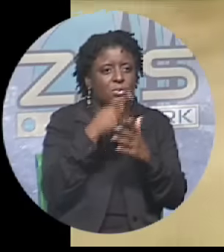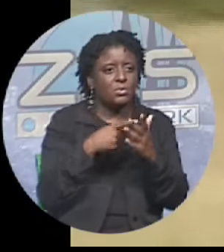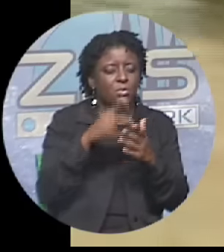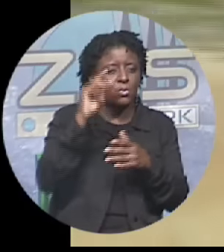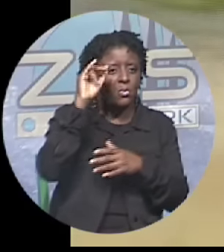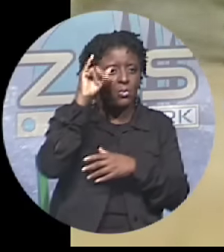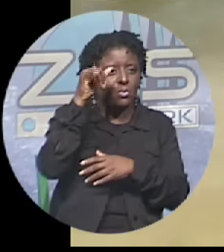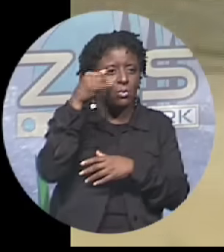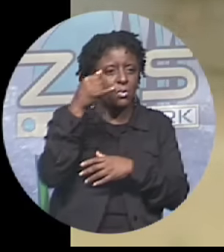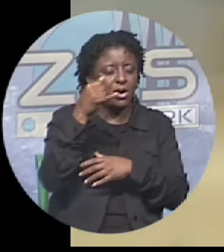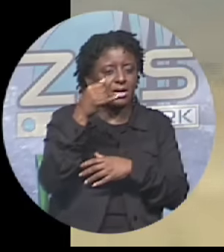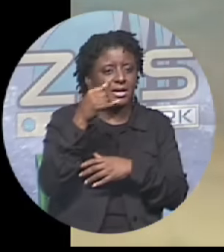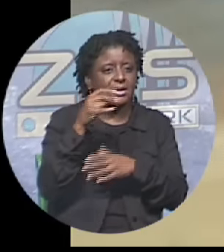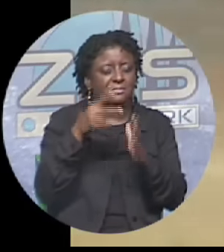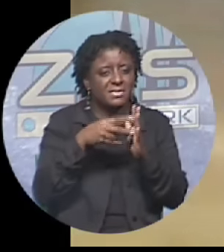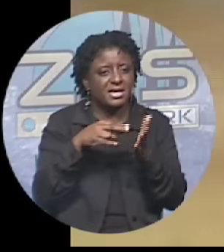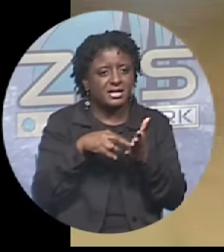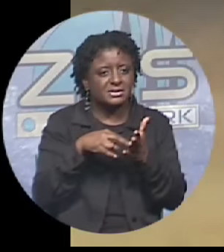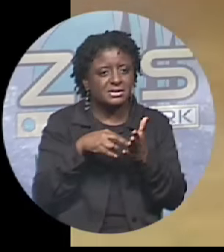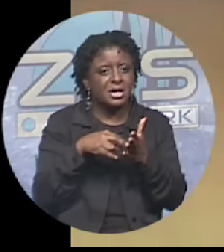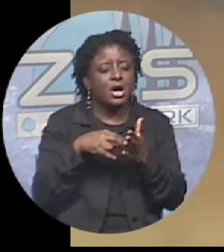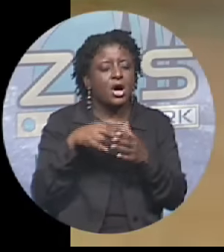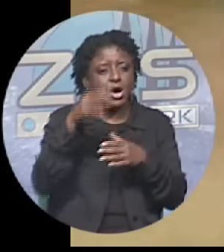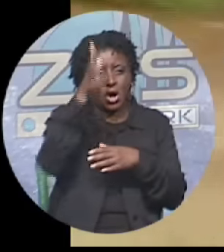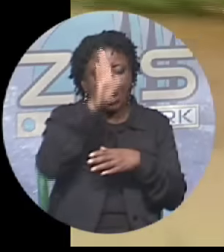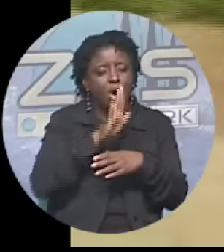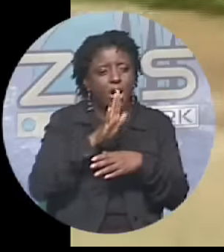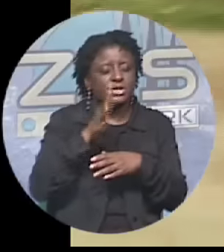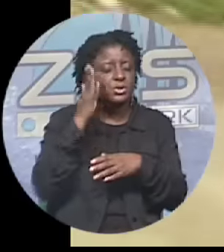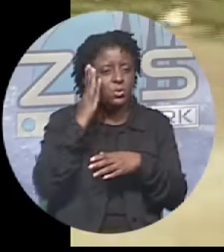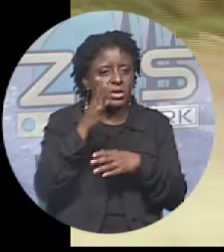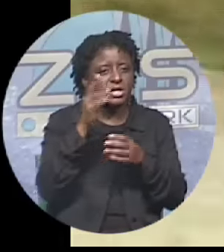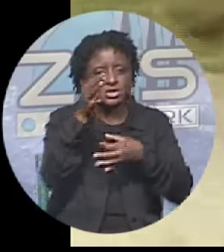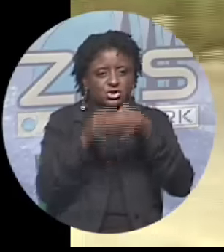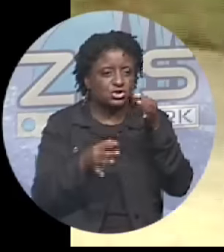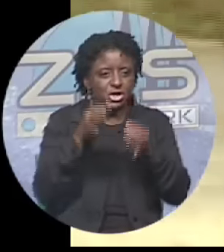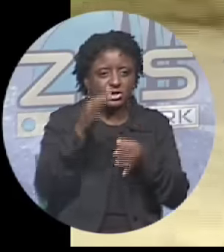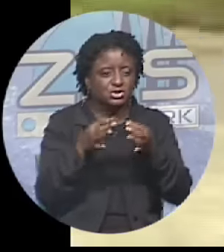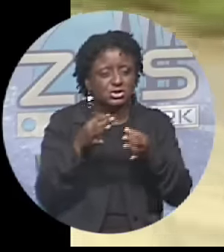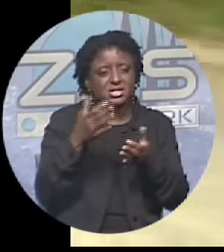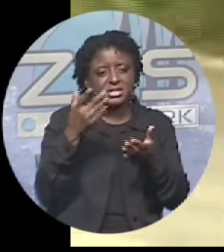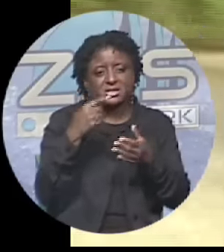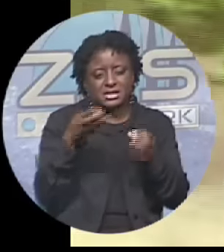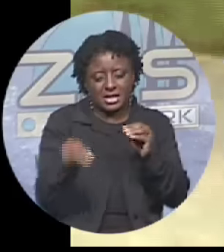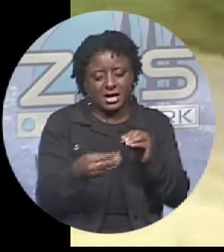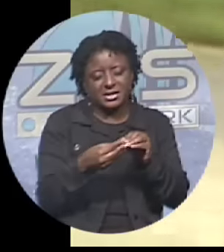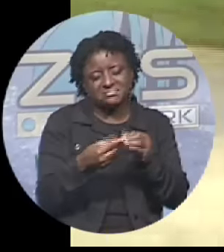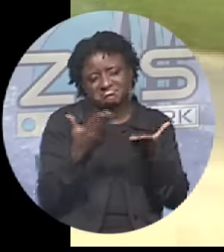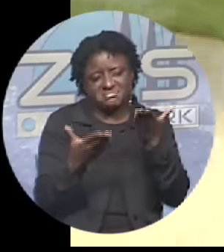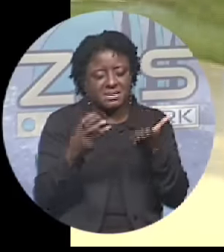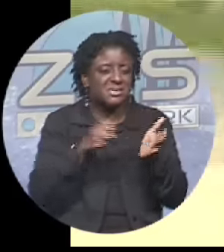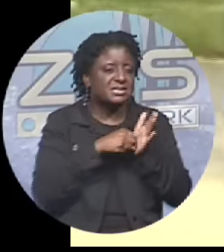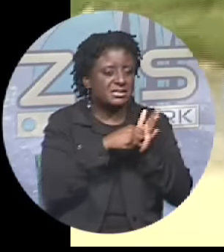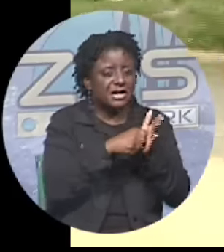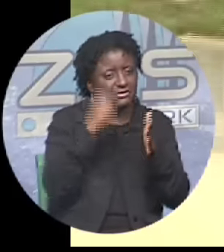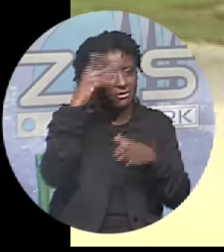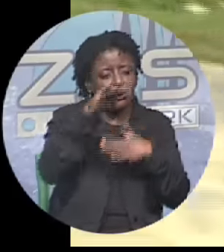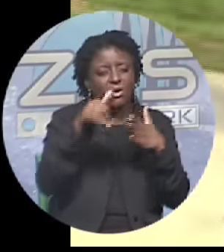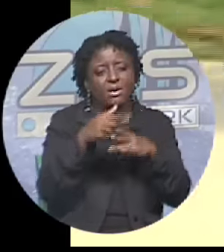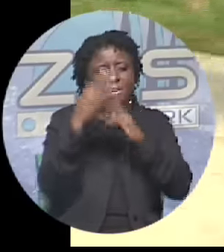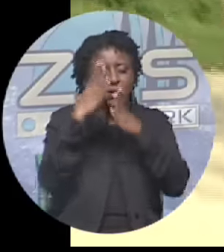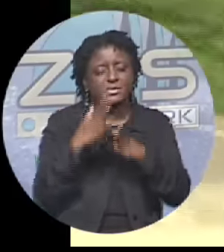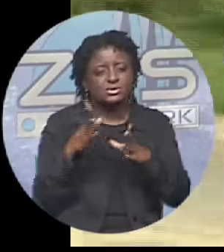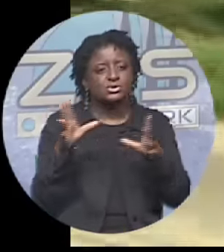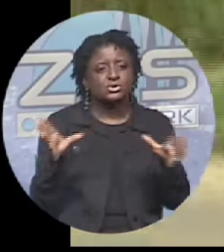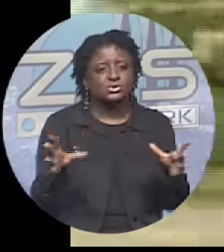means God will judge, and he added that this may be a sign for all Bahamians to come together and unite, as he believes we have